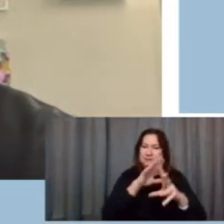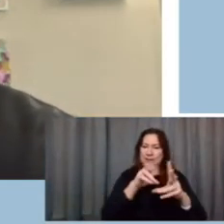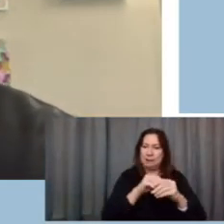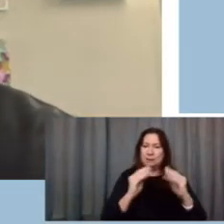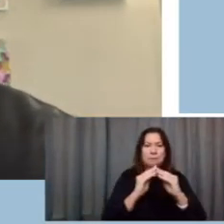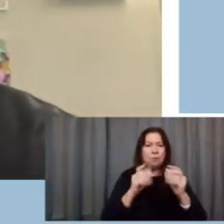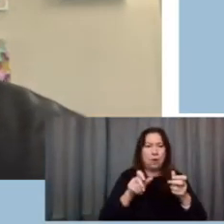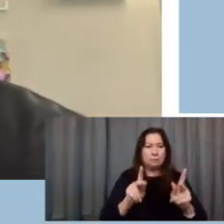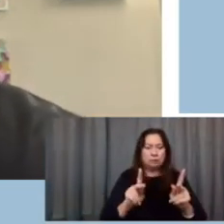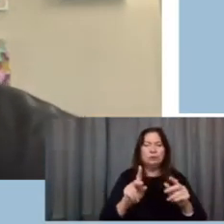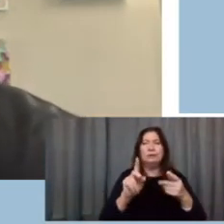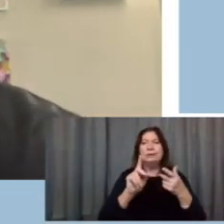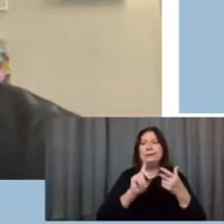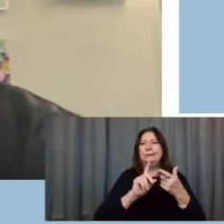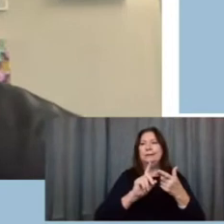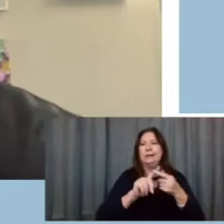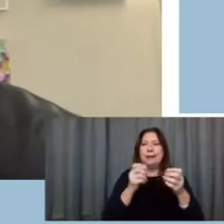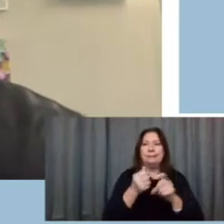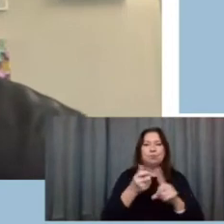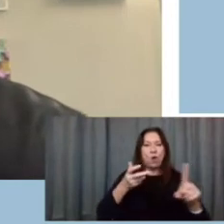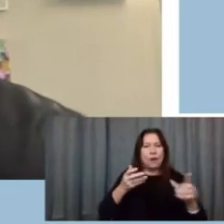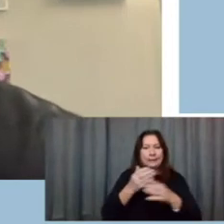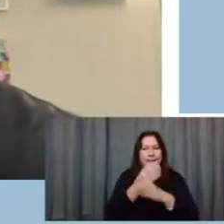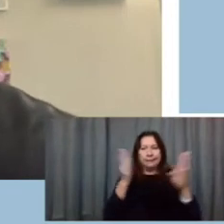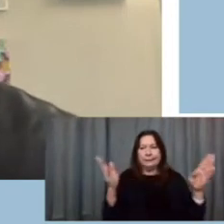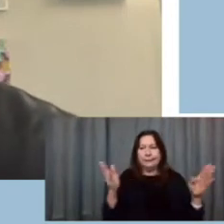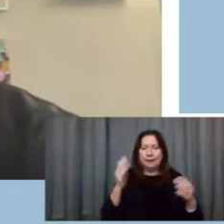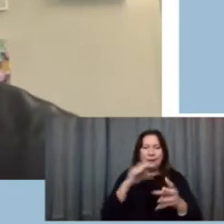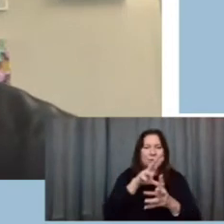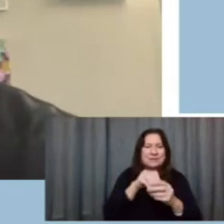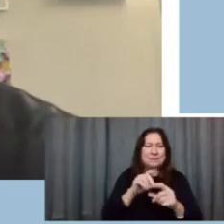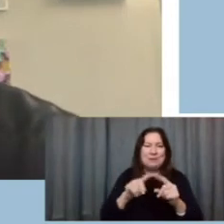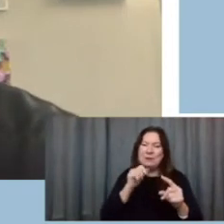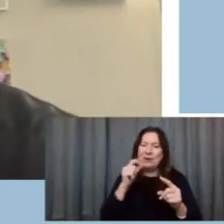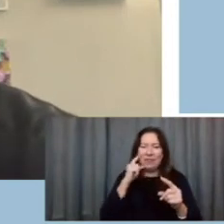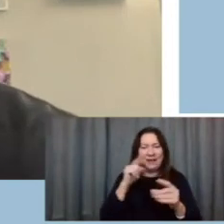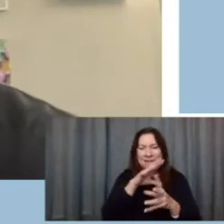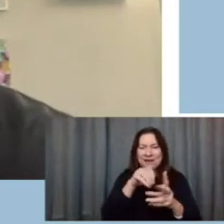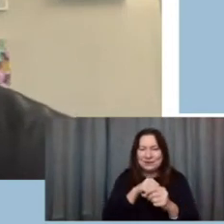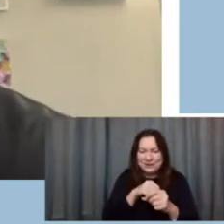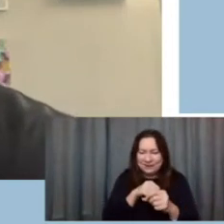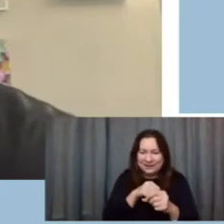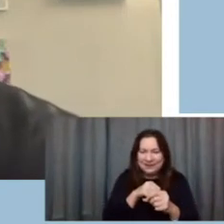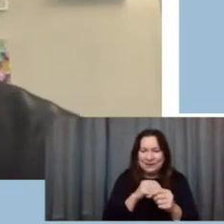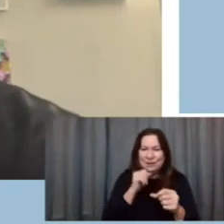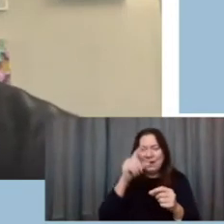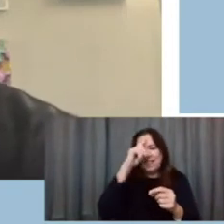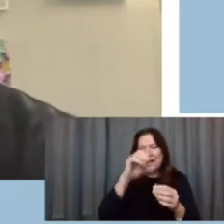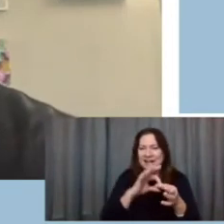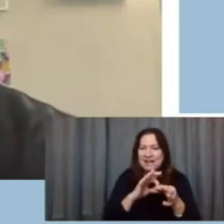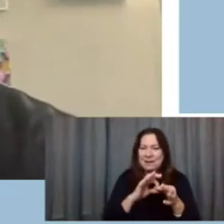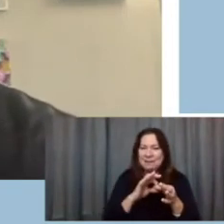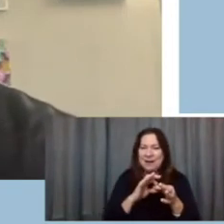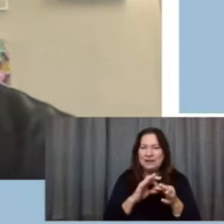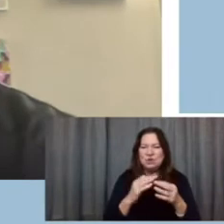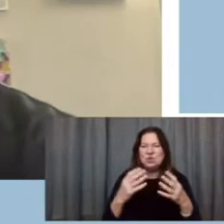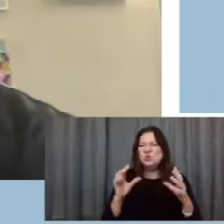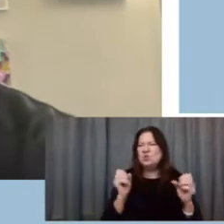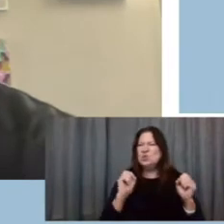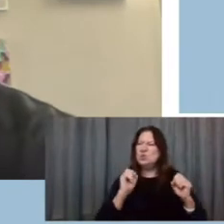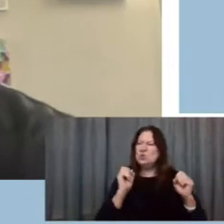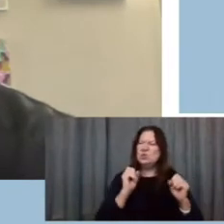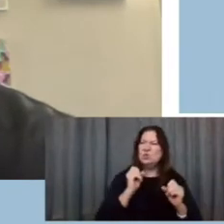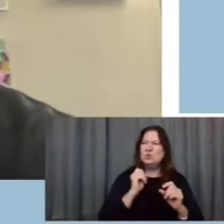opportunities to and broadening participation, but we're not thinking about inclusivity, right? Like, we're not thinking about the chilly climate. We're not thinking